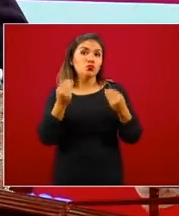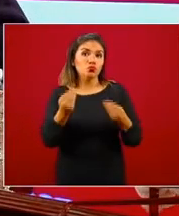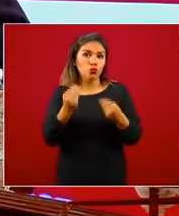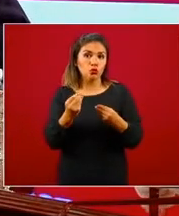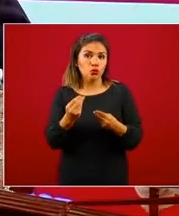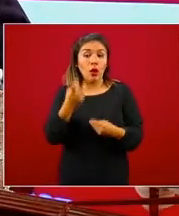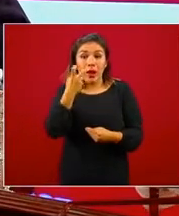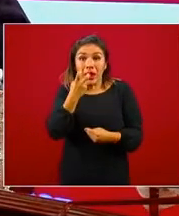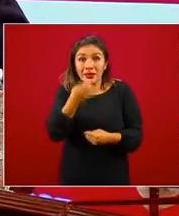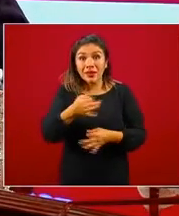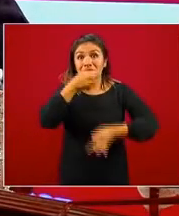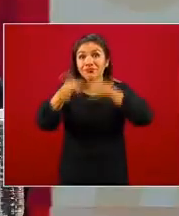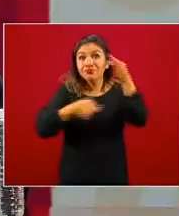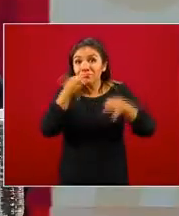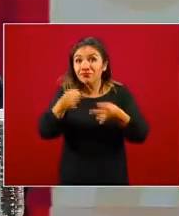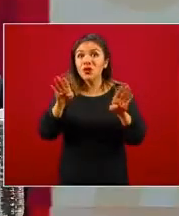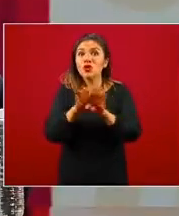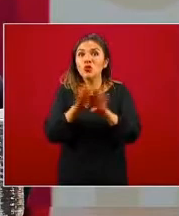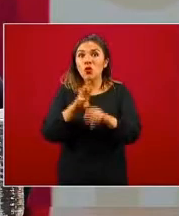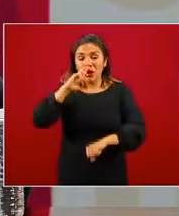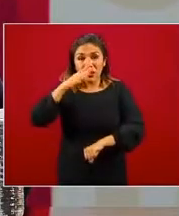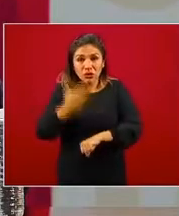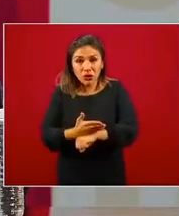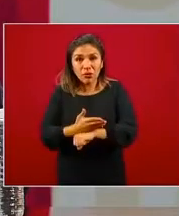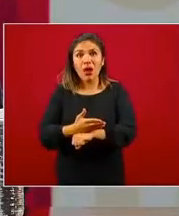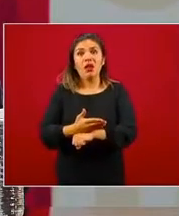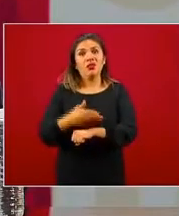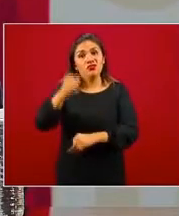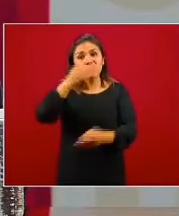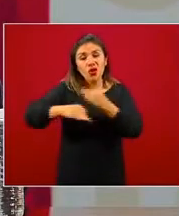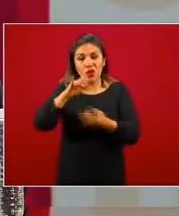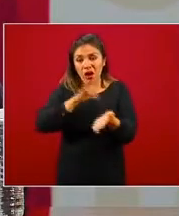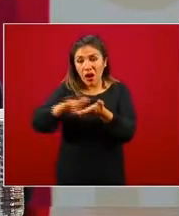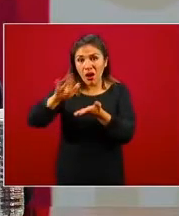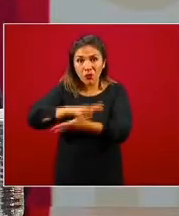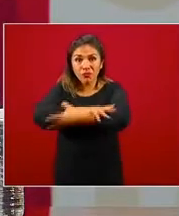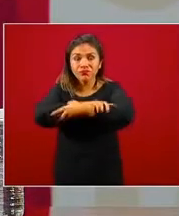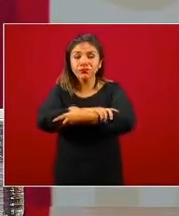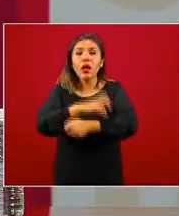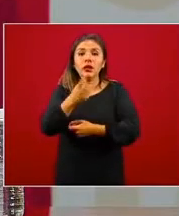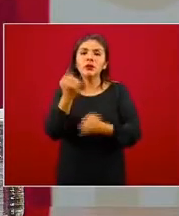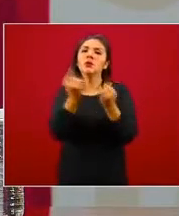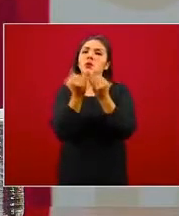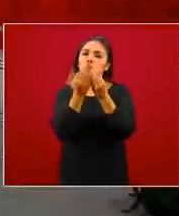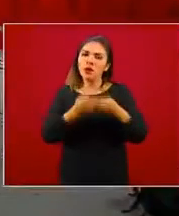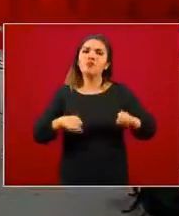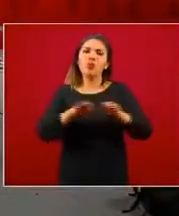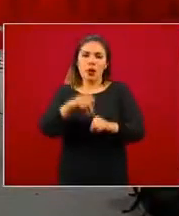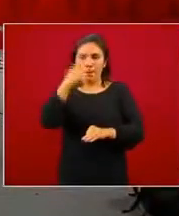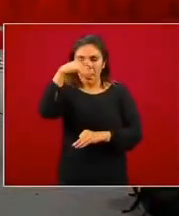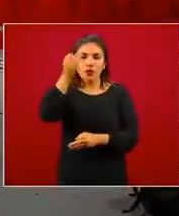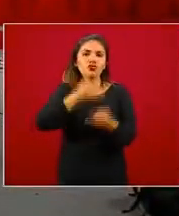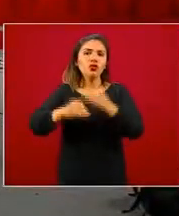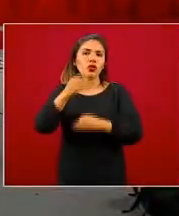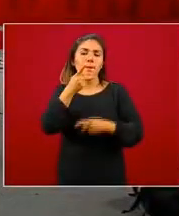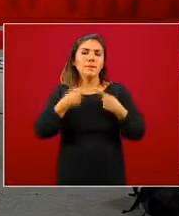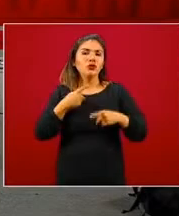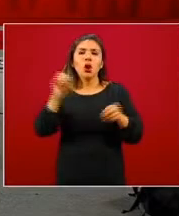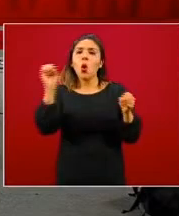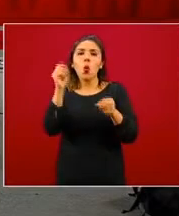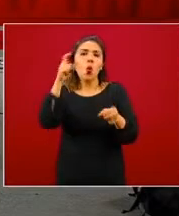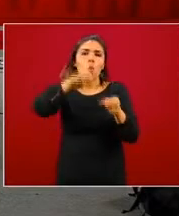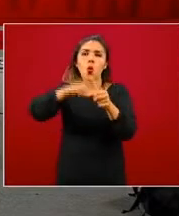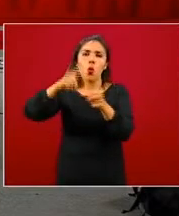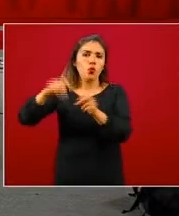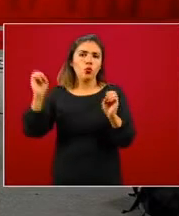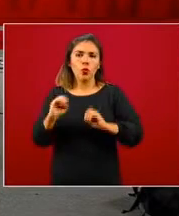peso support, which is going to really help. And also we have this campaign that is going to create solidarity and that is